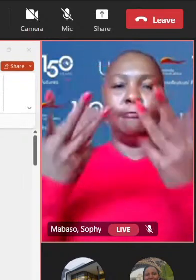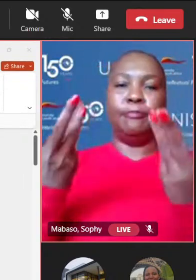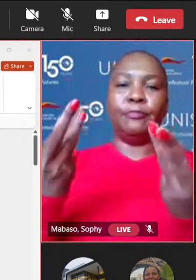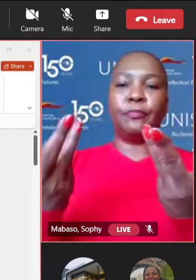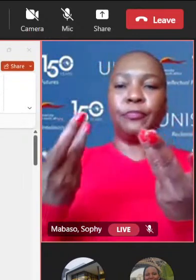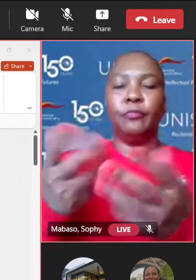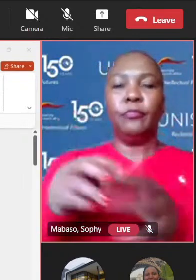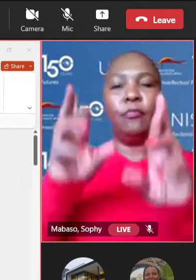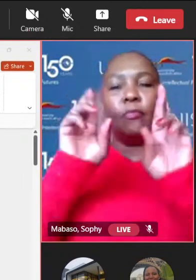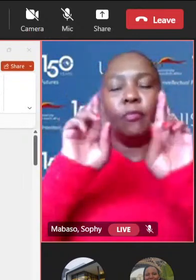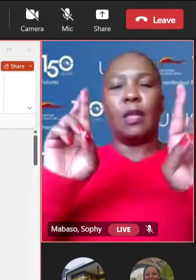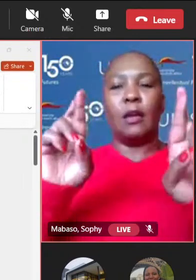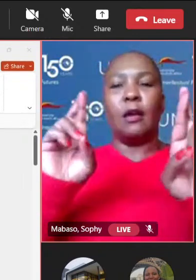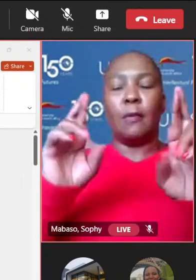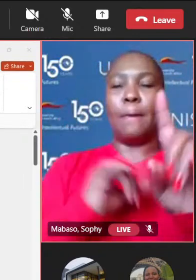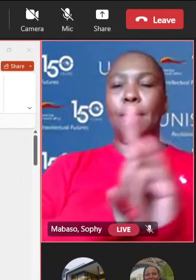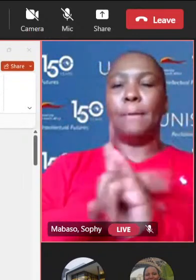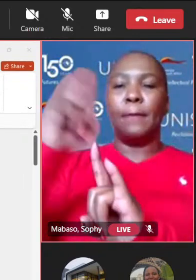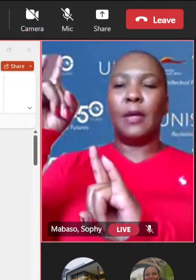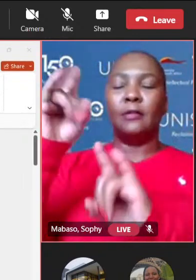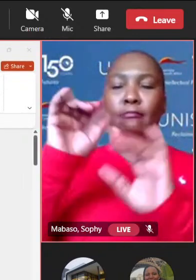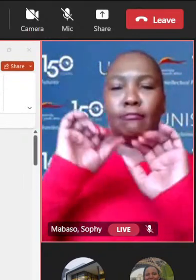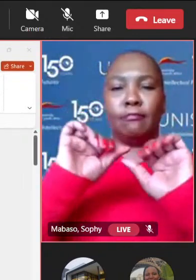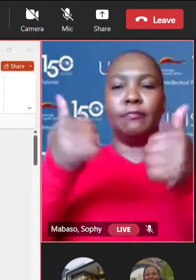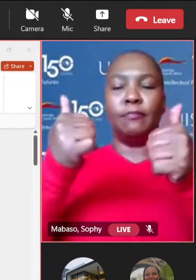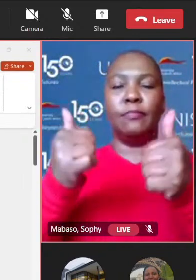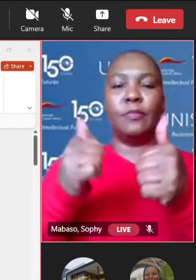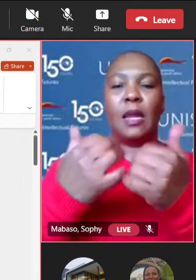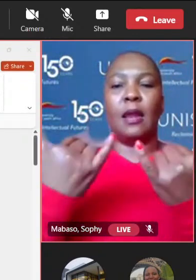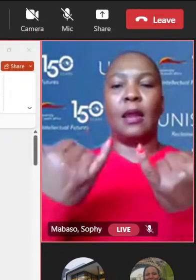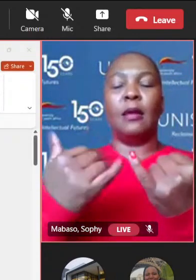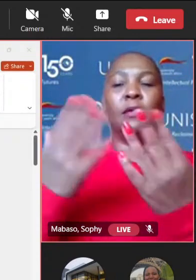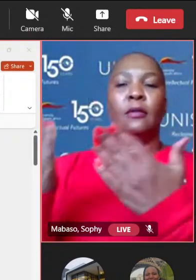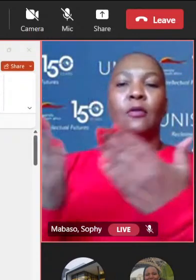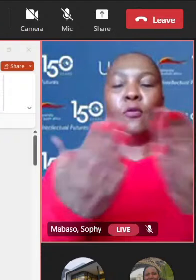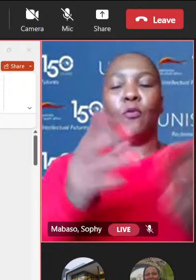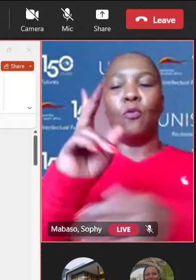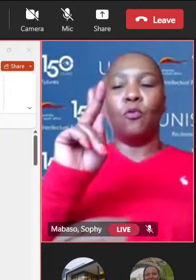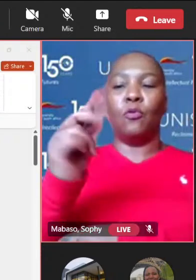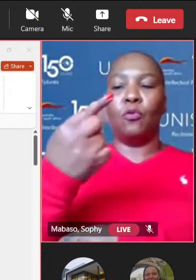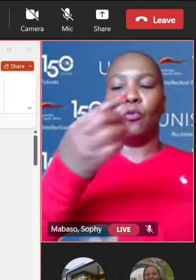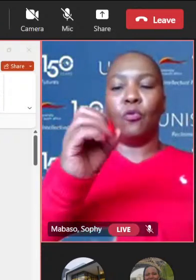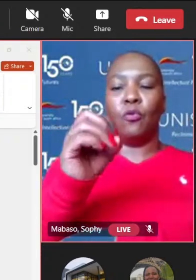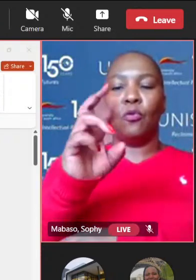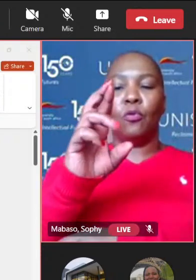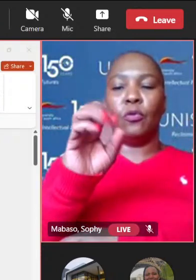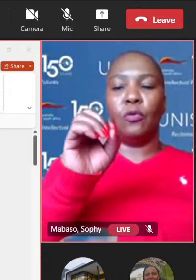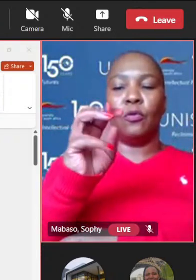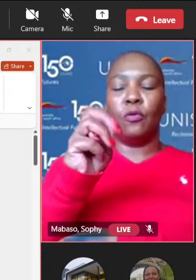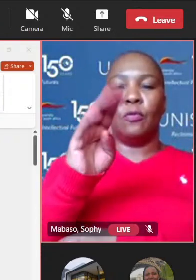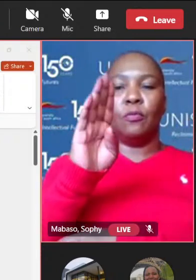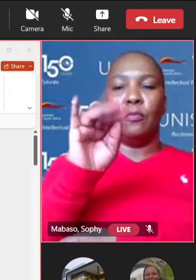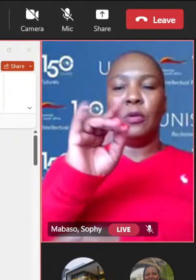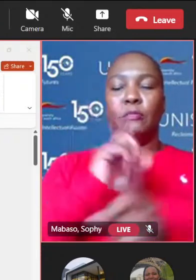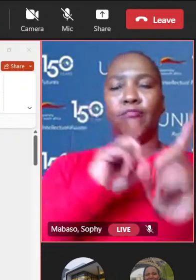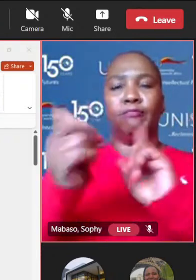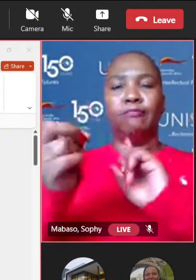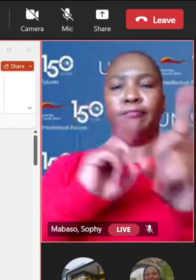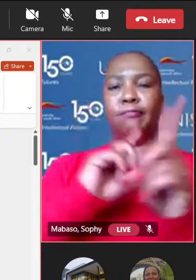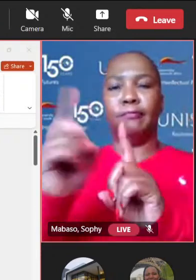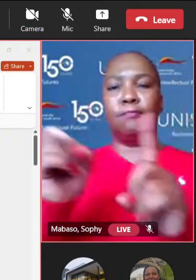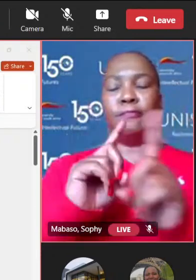hopefully pass well. So I'm going to hand over to Mr. Korombi, who's going to then speak to you guys about the